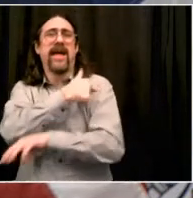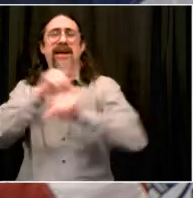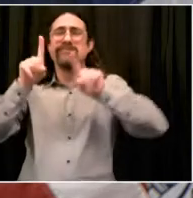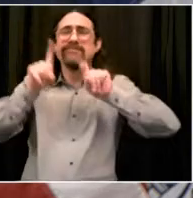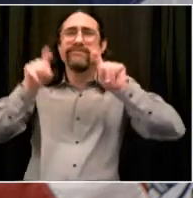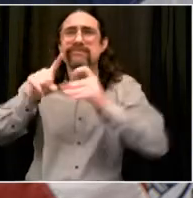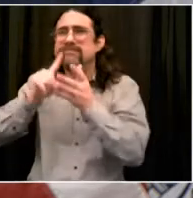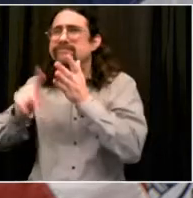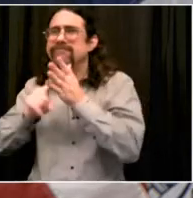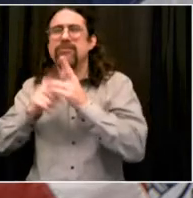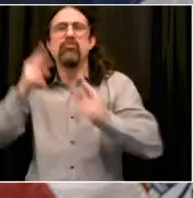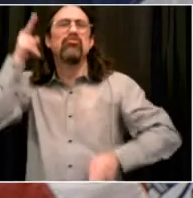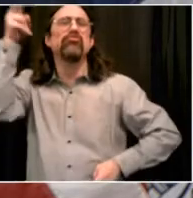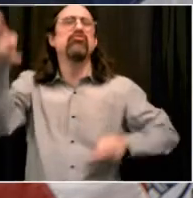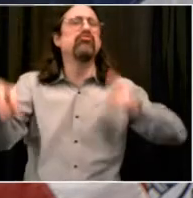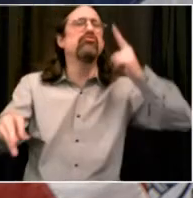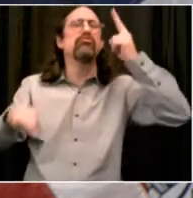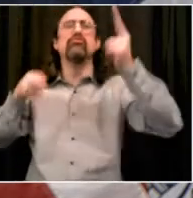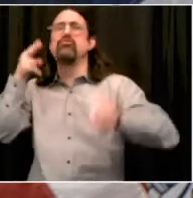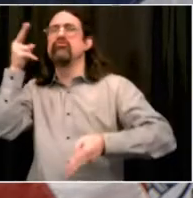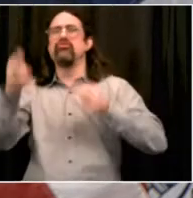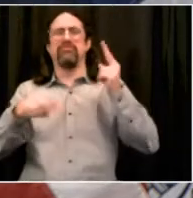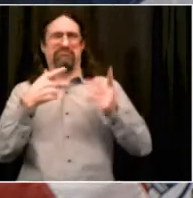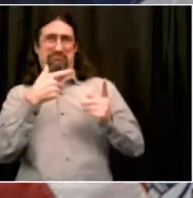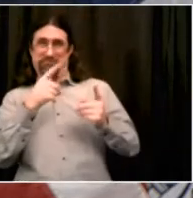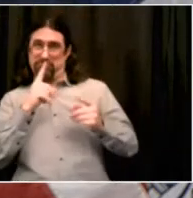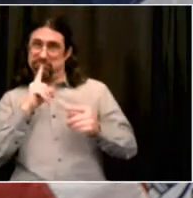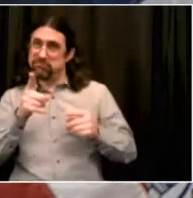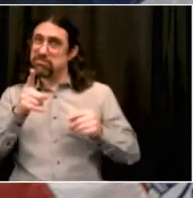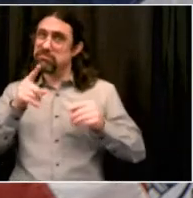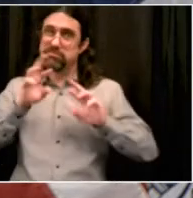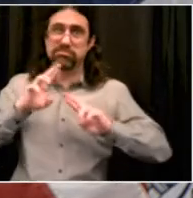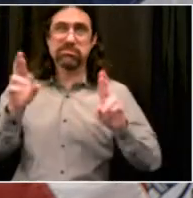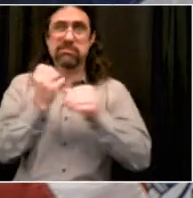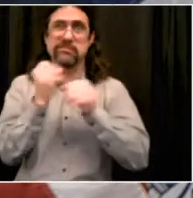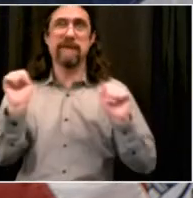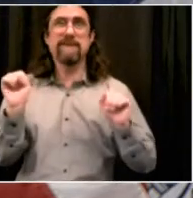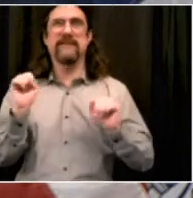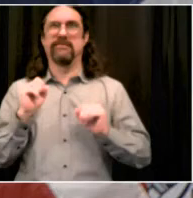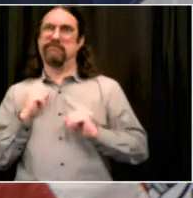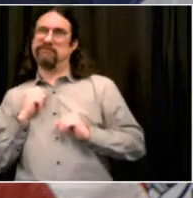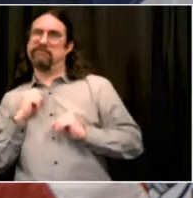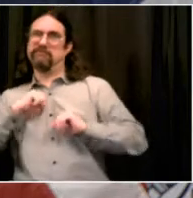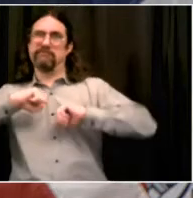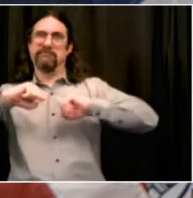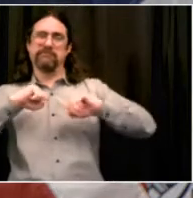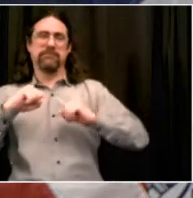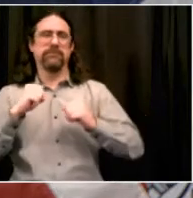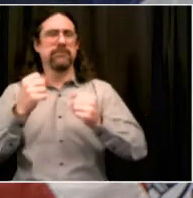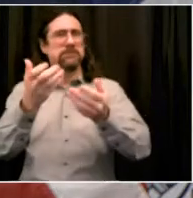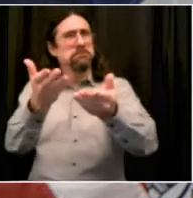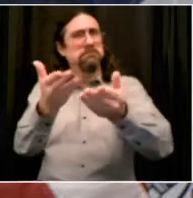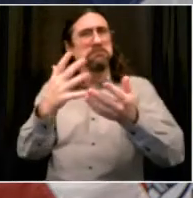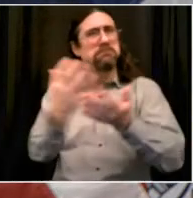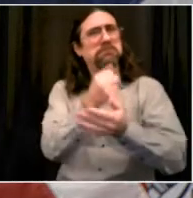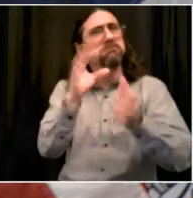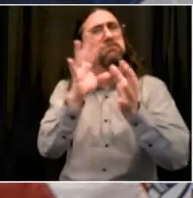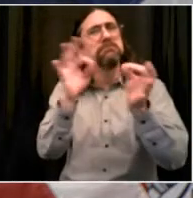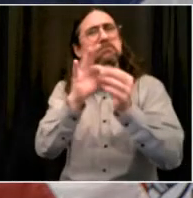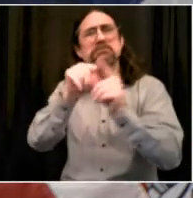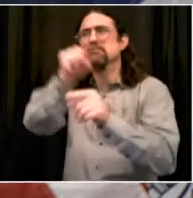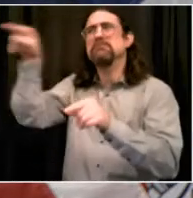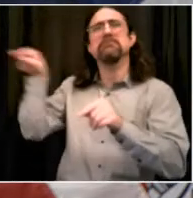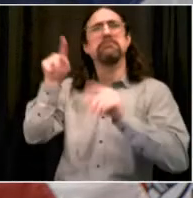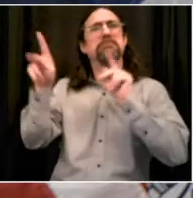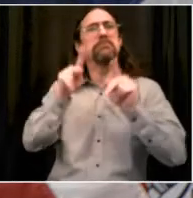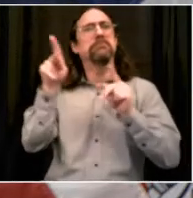that's out there? Yeah, Juliet, such an important question. Thank you. Look, I'm just going to say as a layman, I think there has been